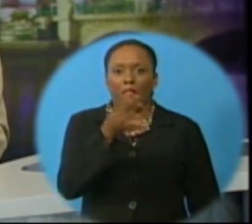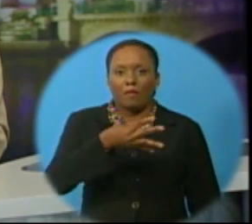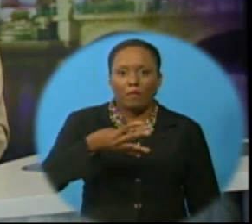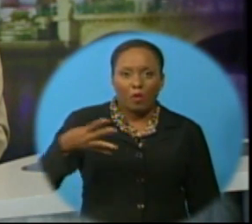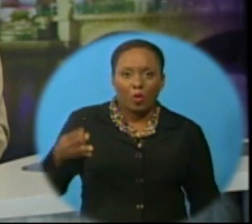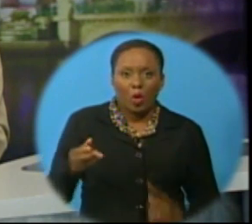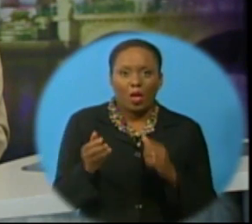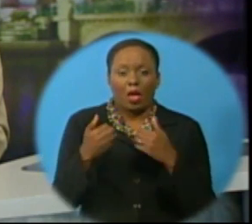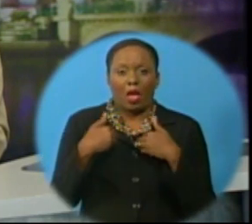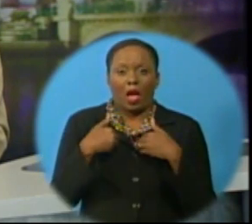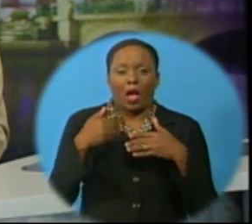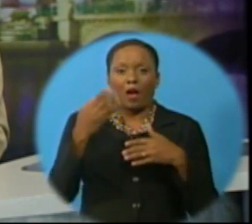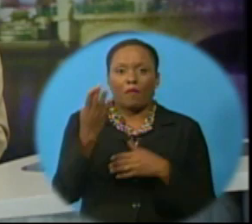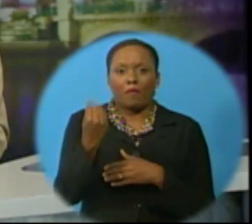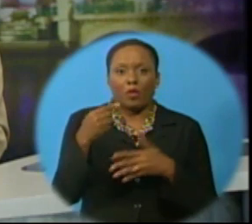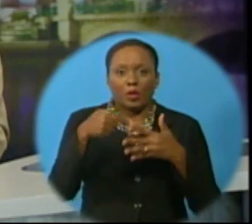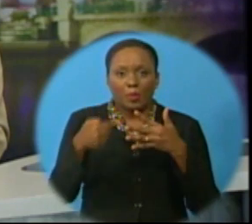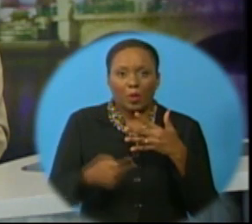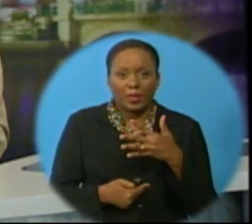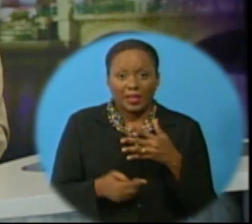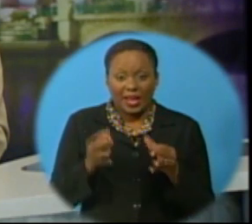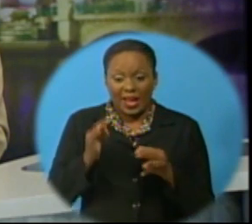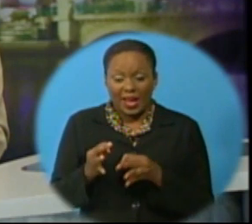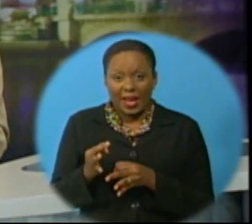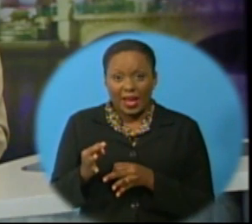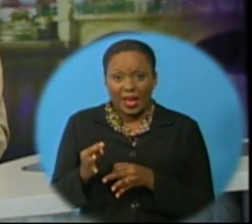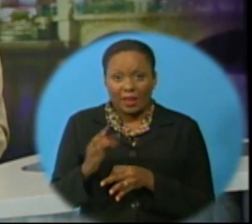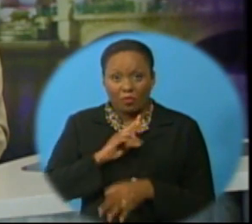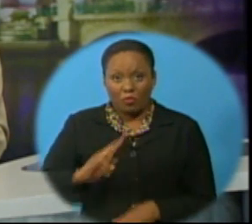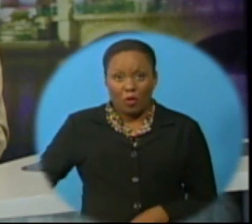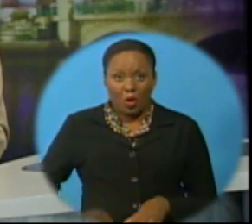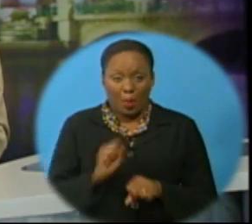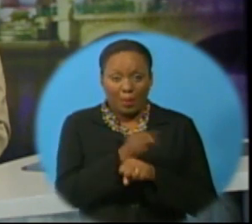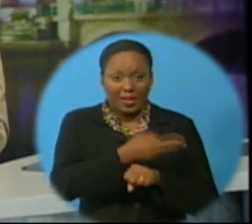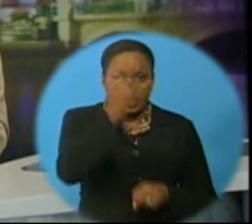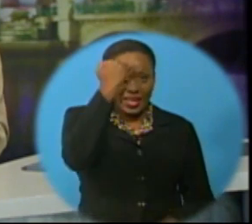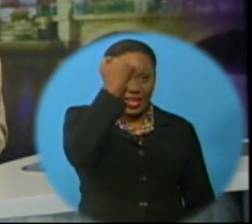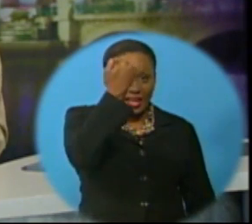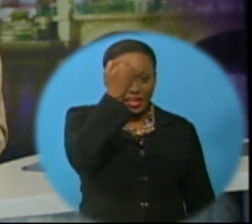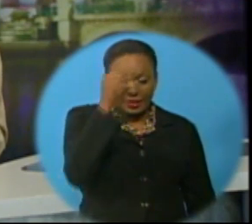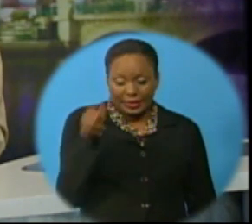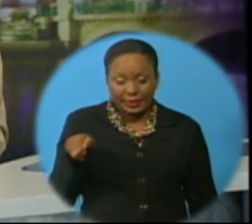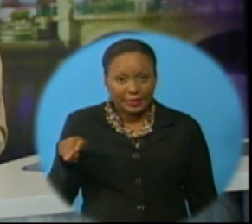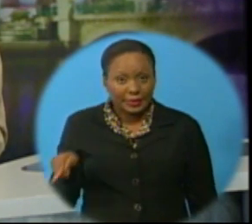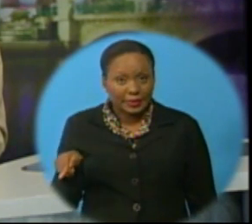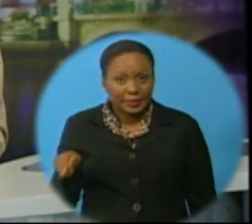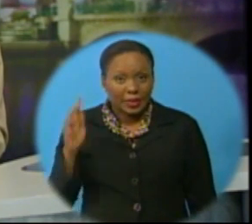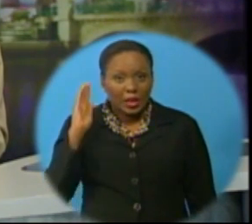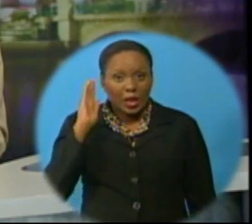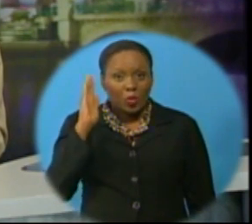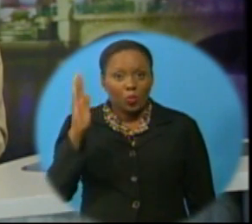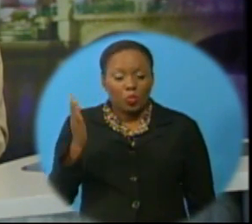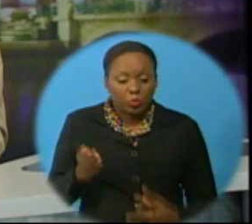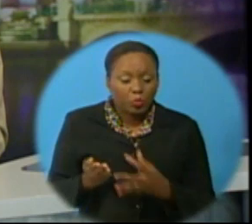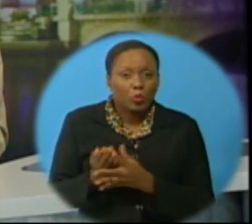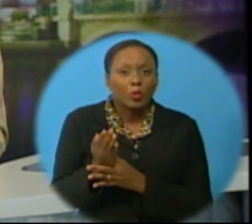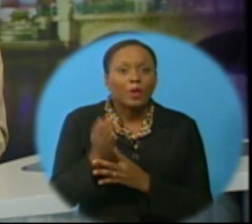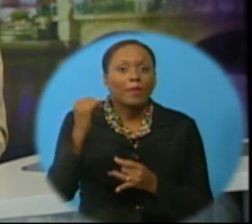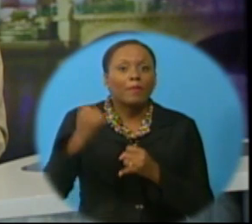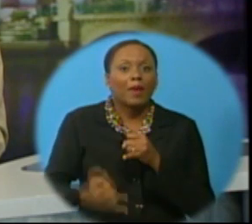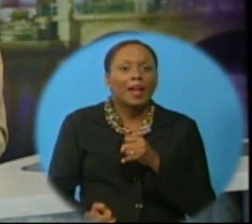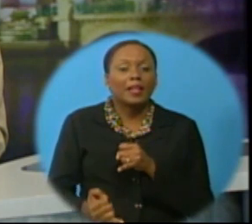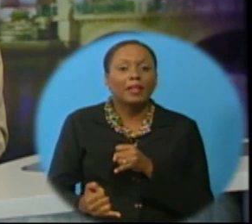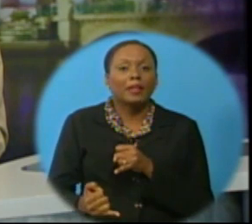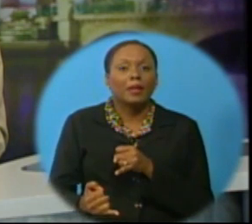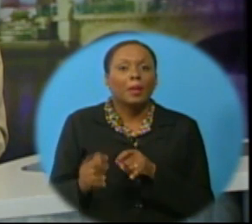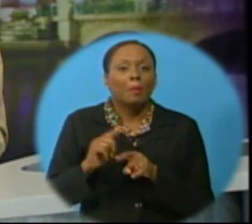and if they defeat Mumbai Indians in their final match on Sunday, then they will take the final playoff spot. However, if